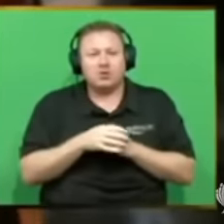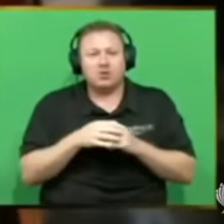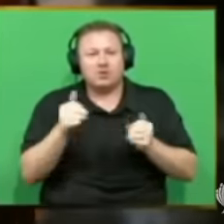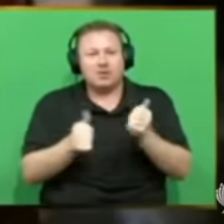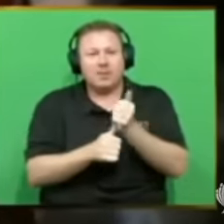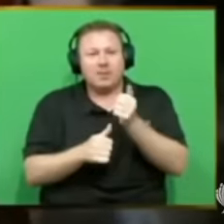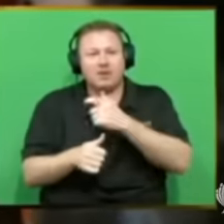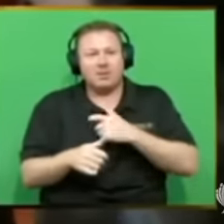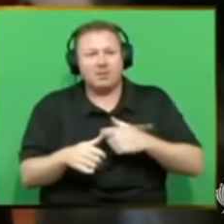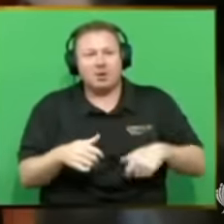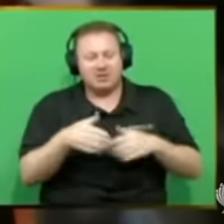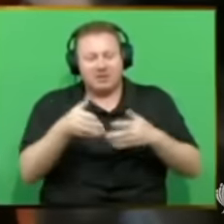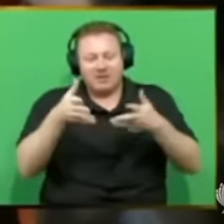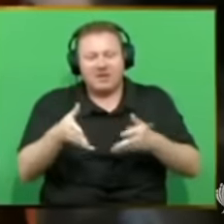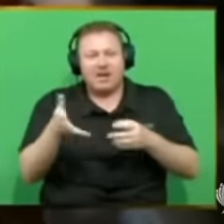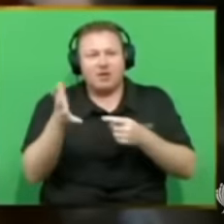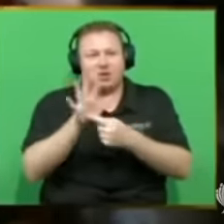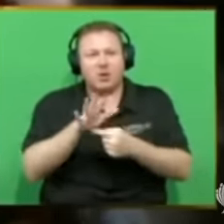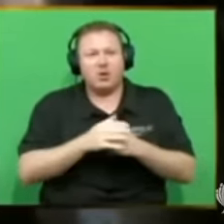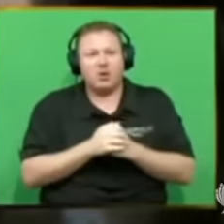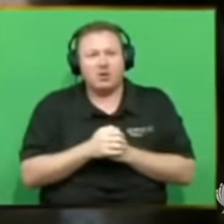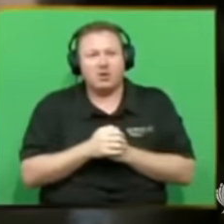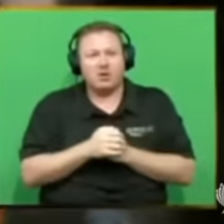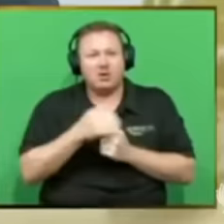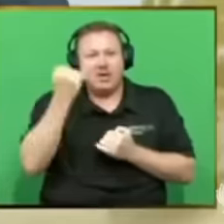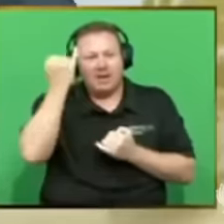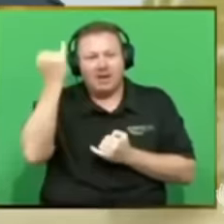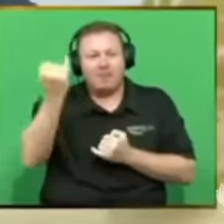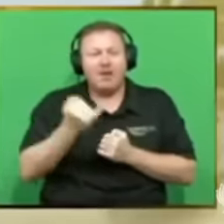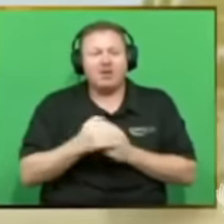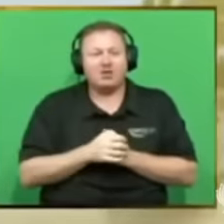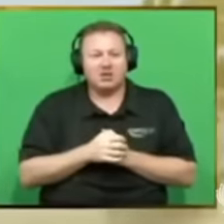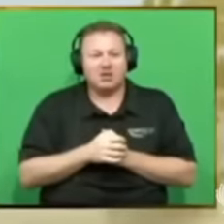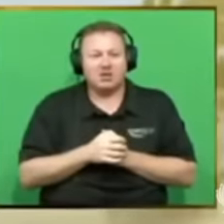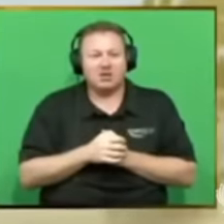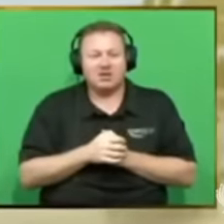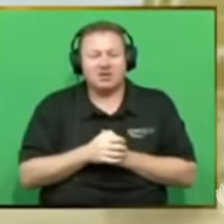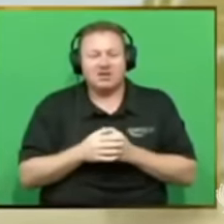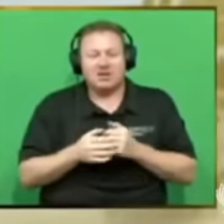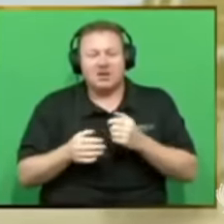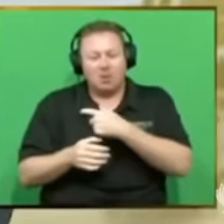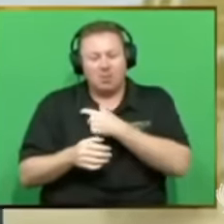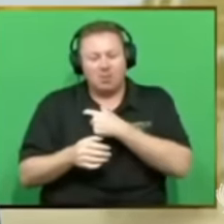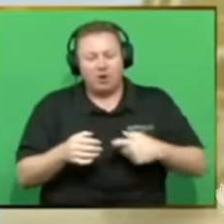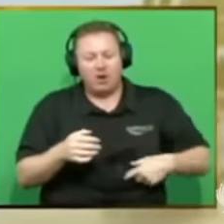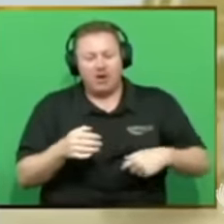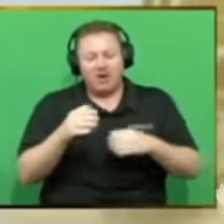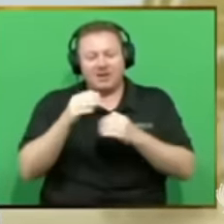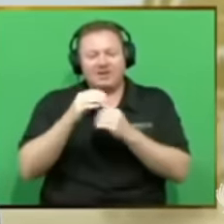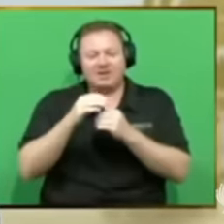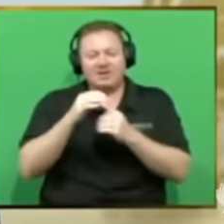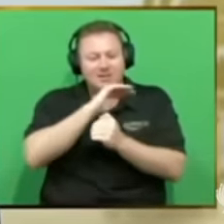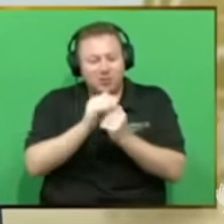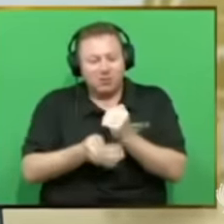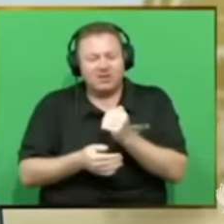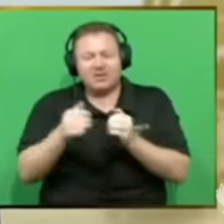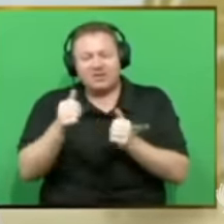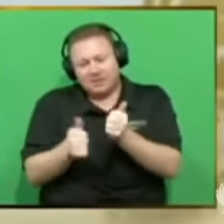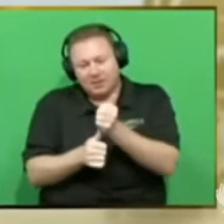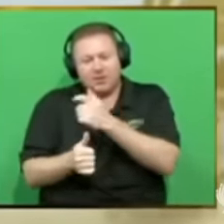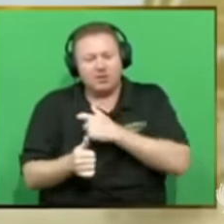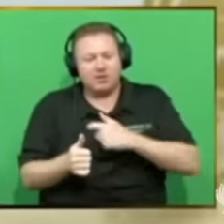stage. Imagine, just imagine, a president that protects his deputy from